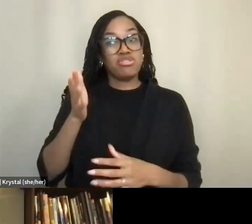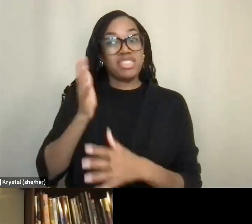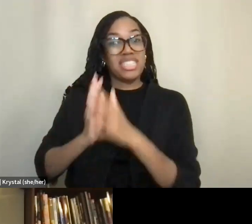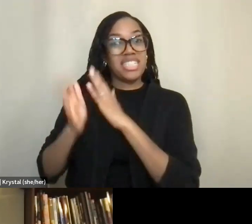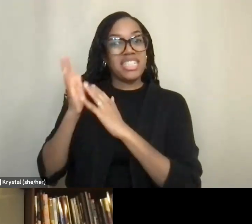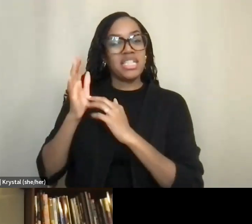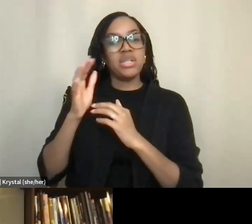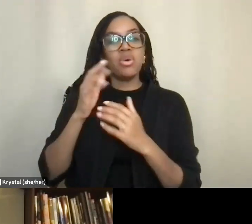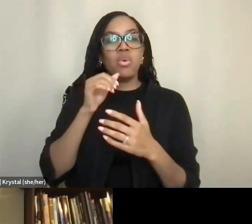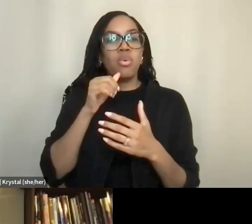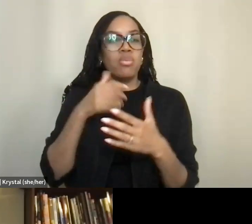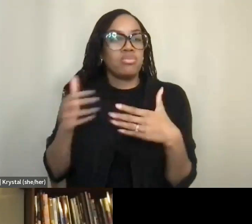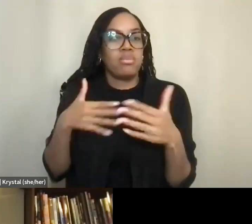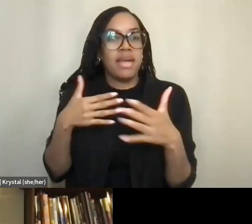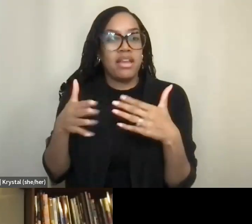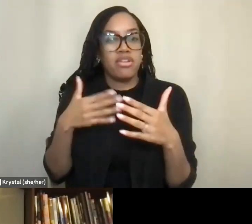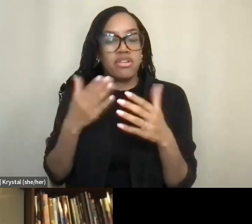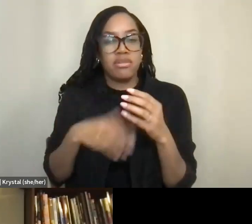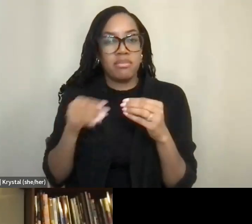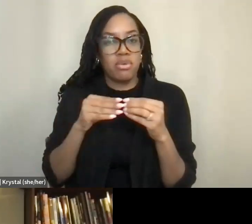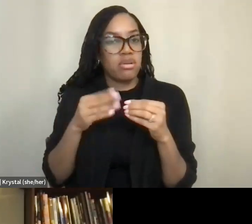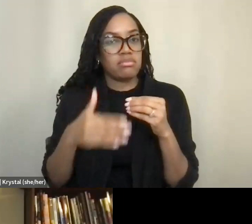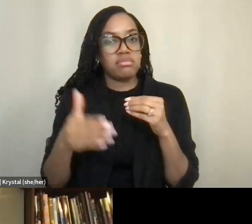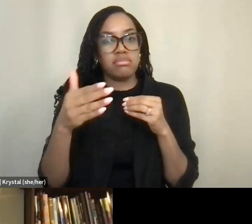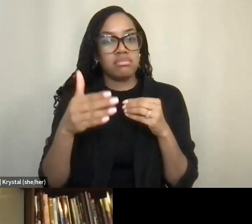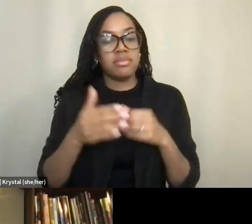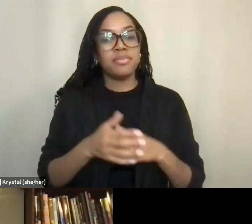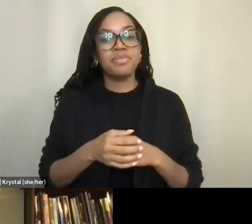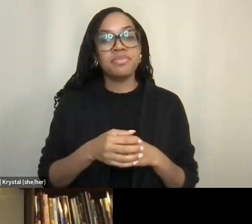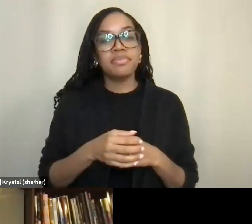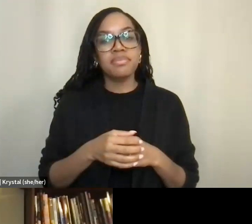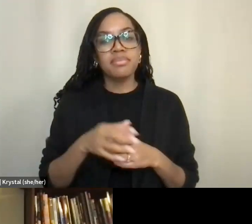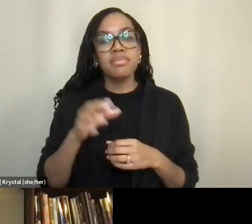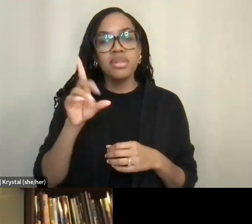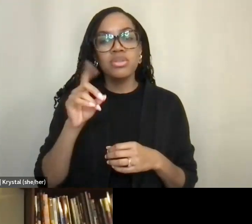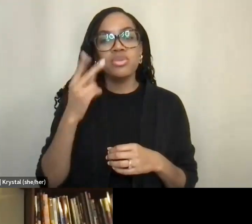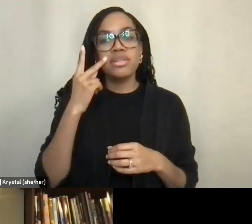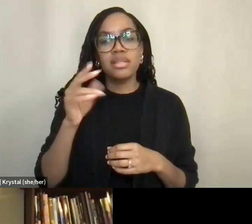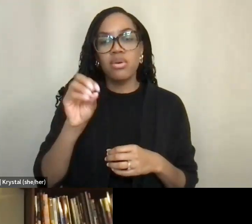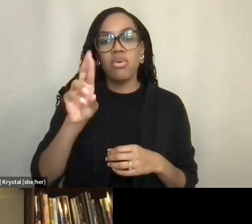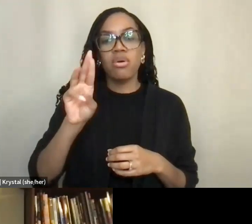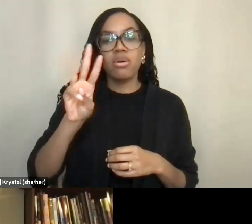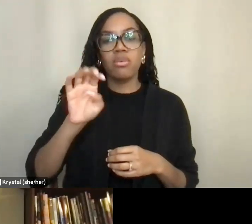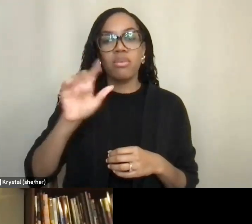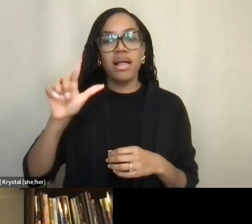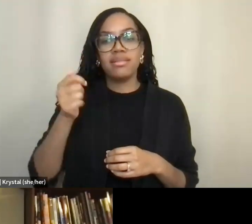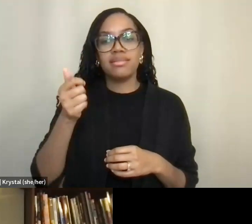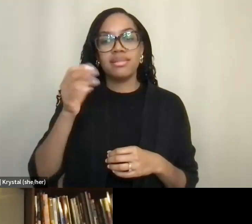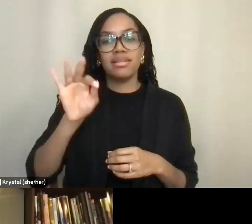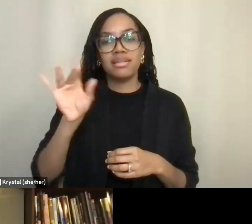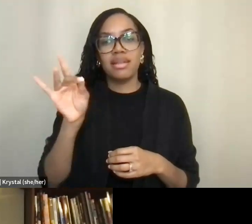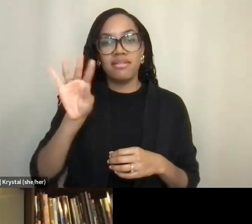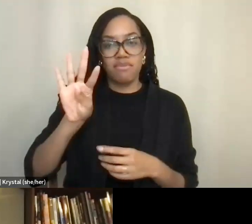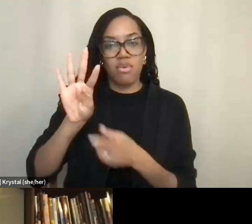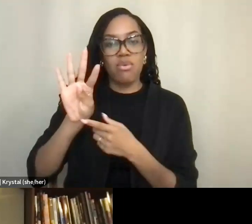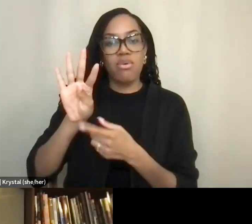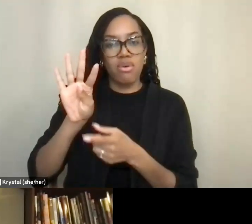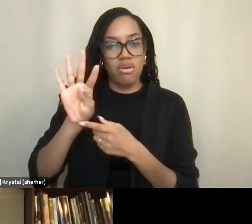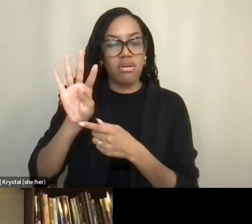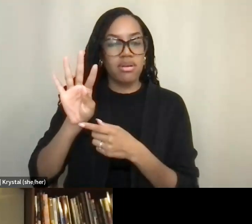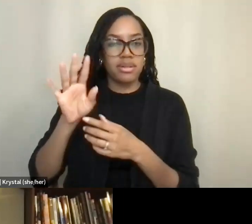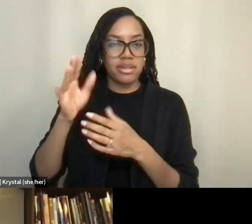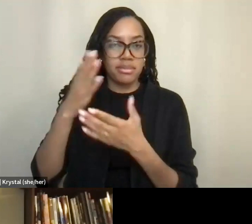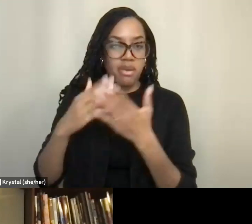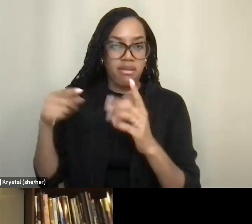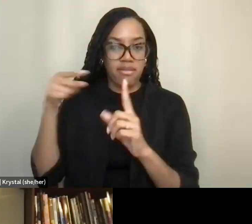there is an Orwell 1984 aspect of this. I do think that part of the role of